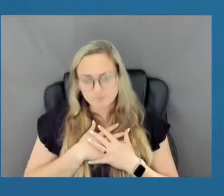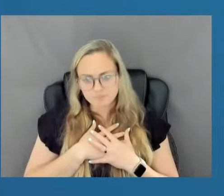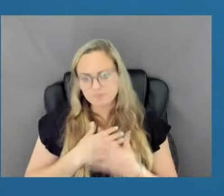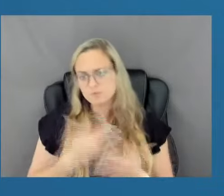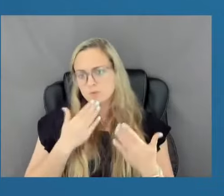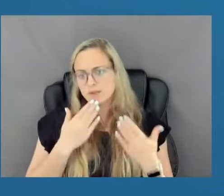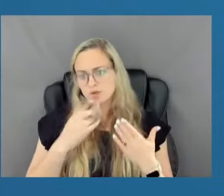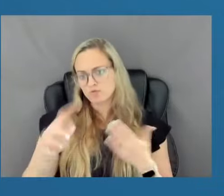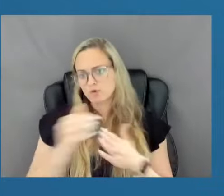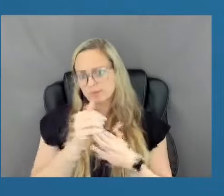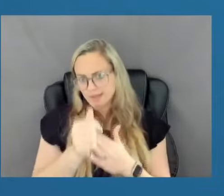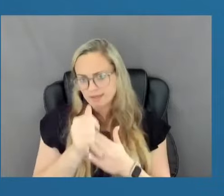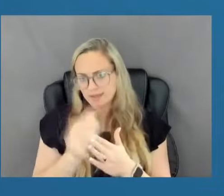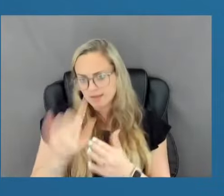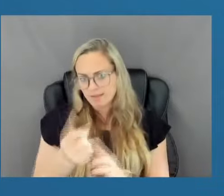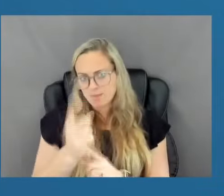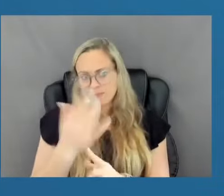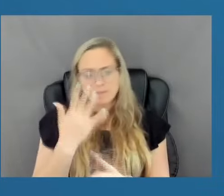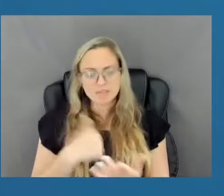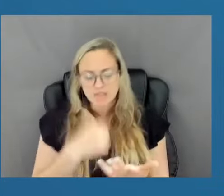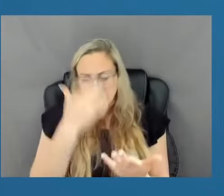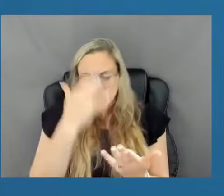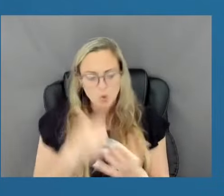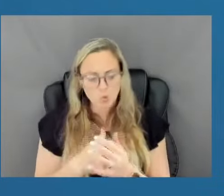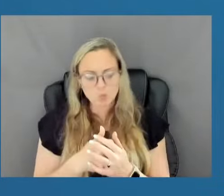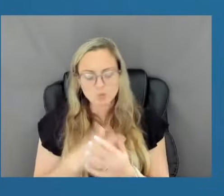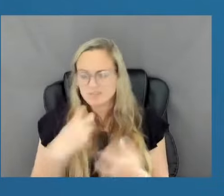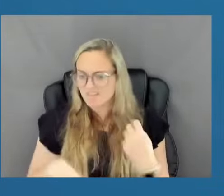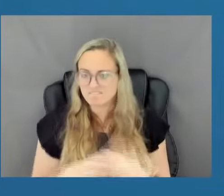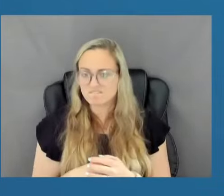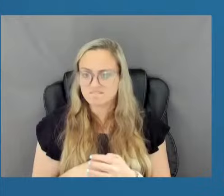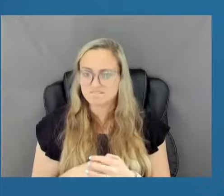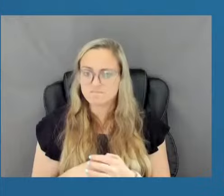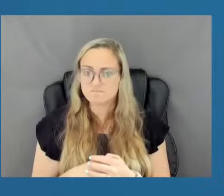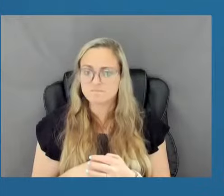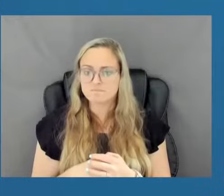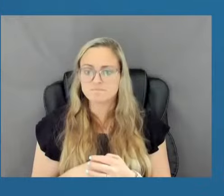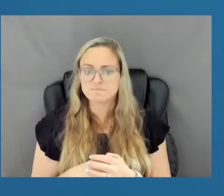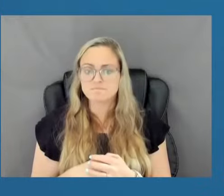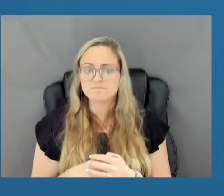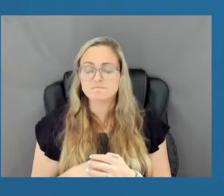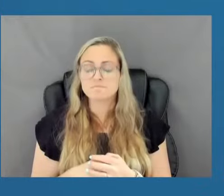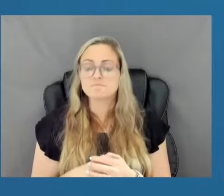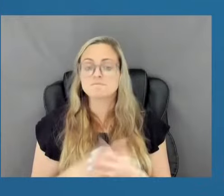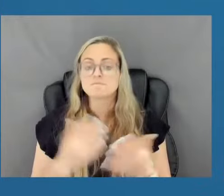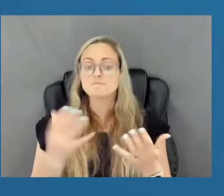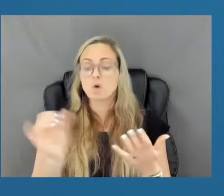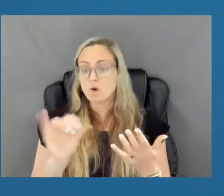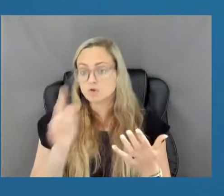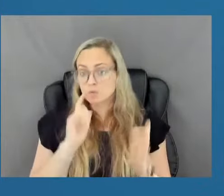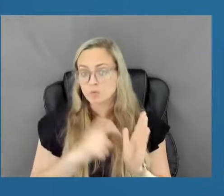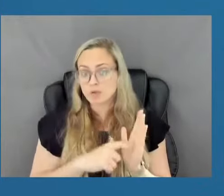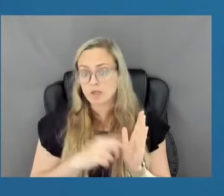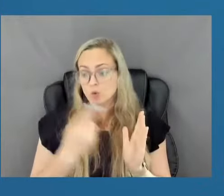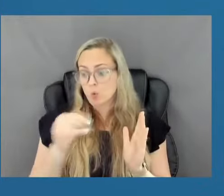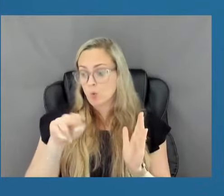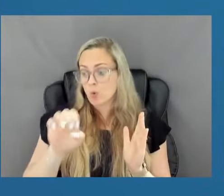your leadership in that moment, because I know it was very, very tough. I want to also acknowledge Hope